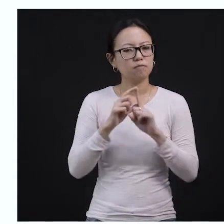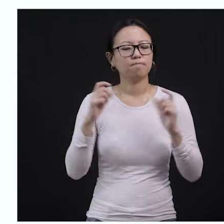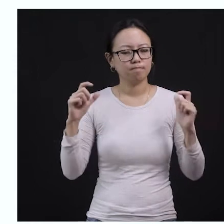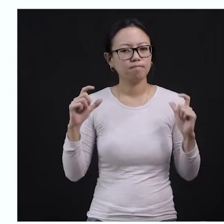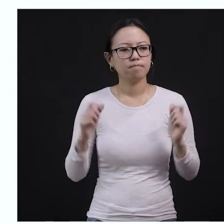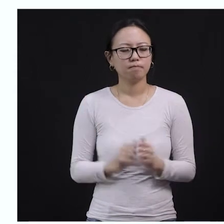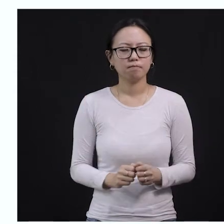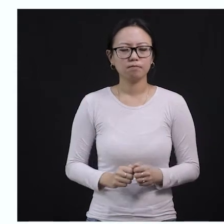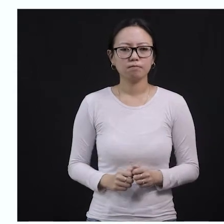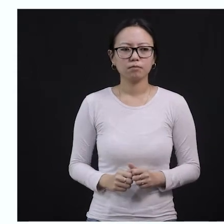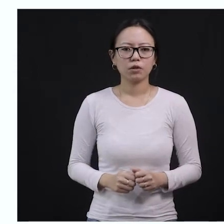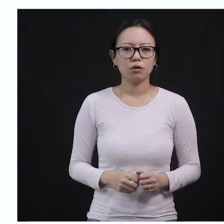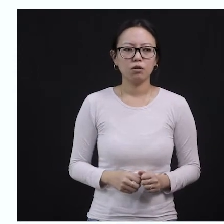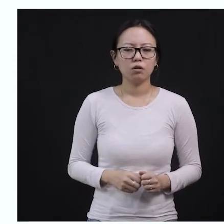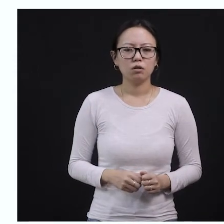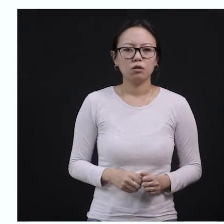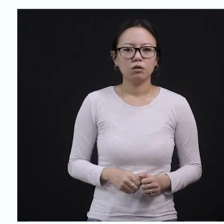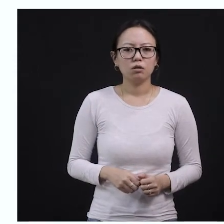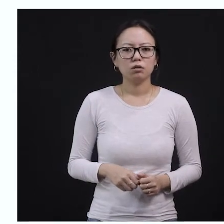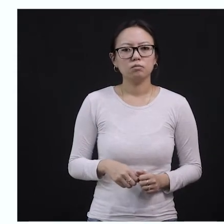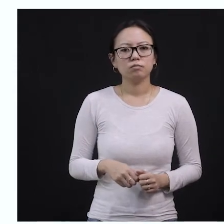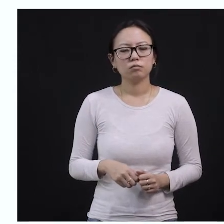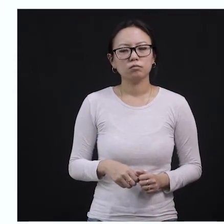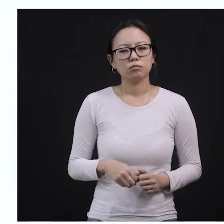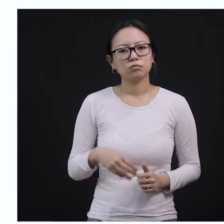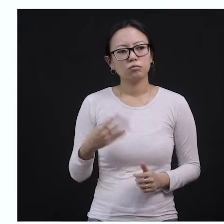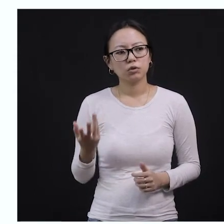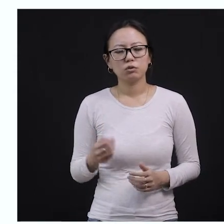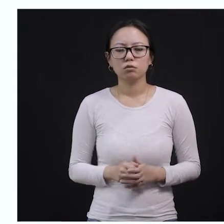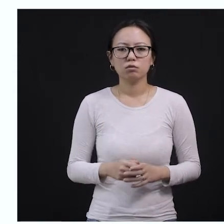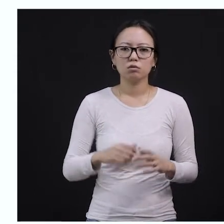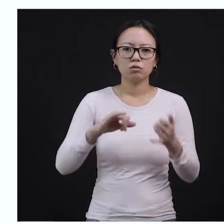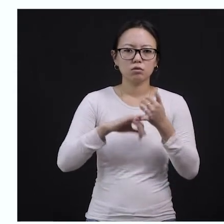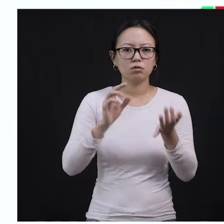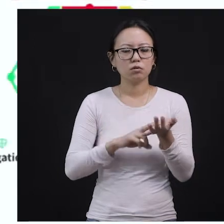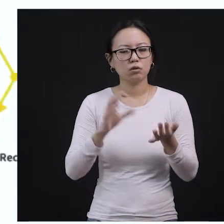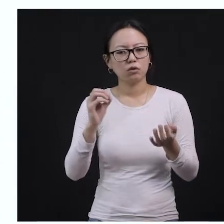very dangerous because they often come across snow avalanche.